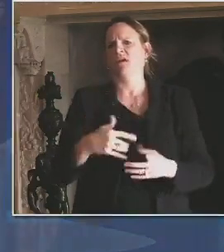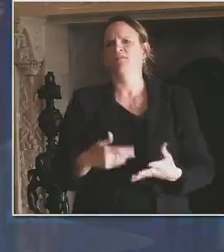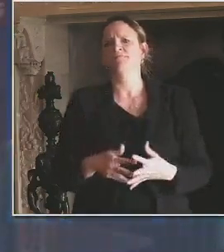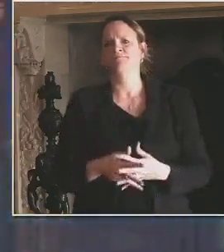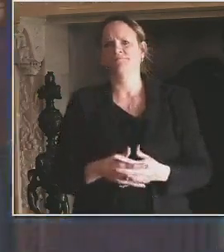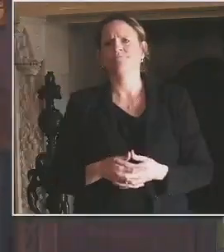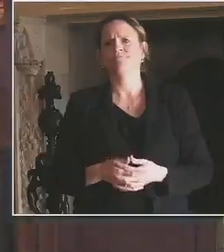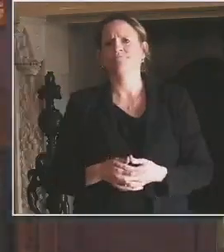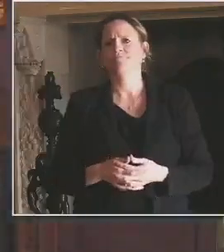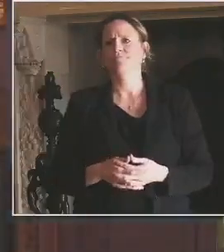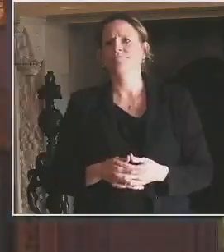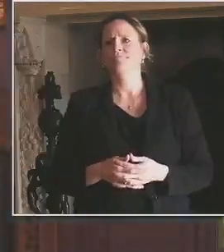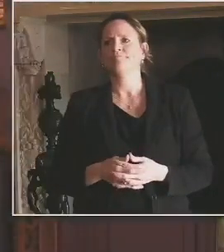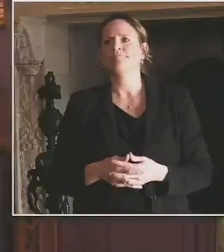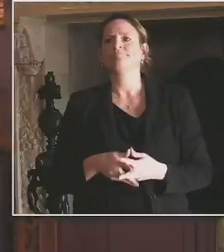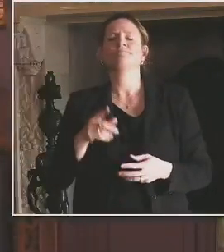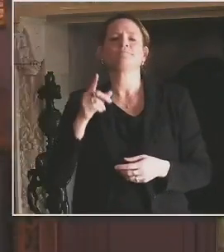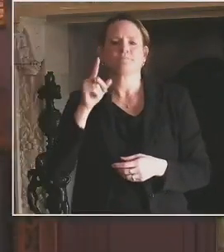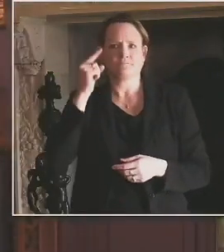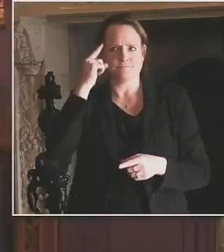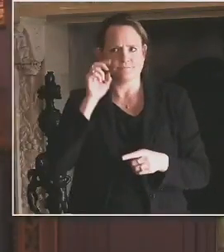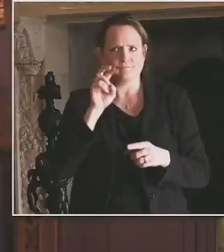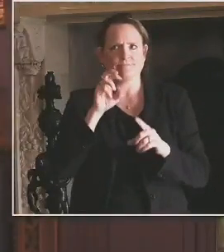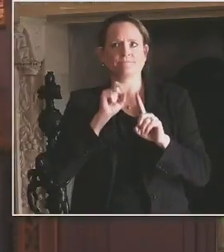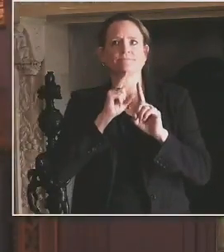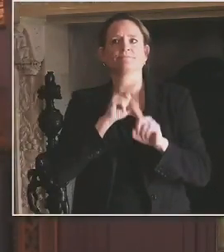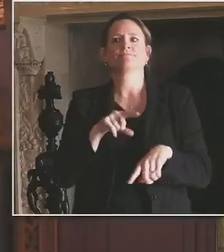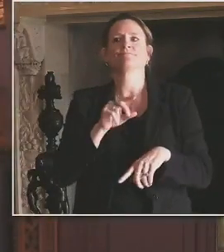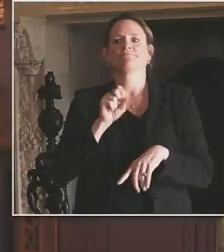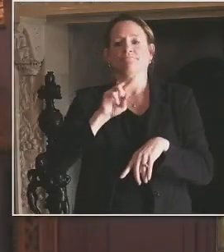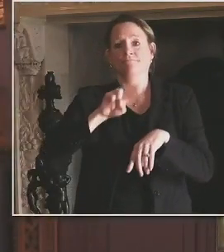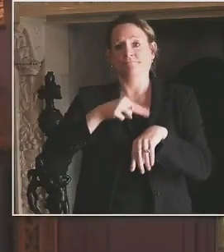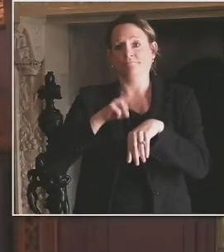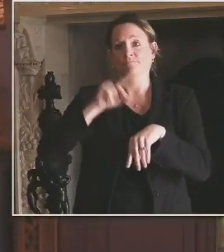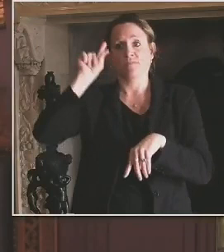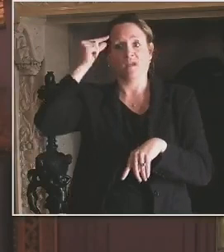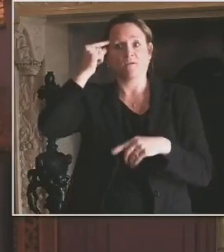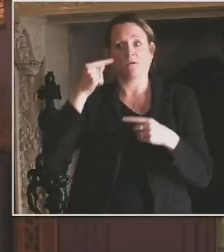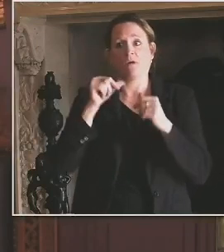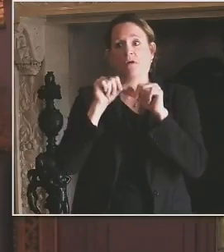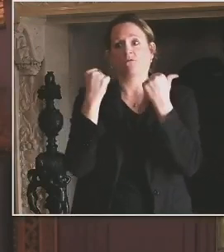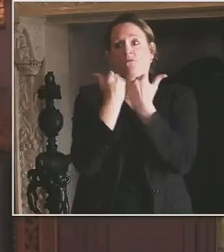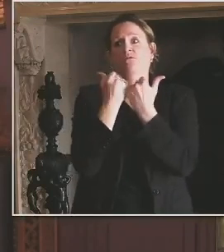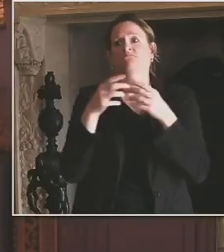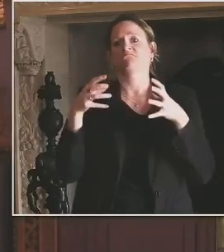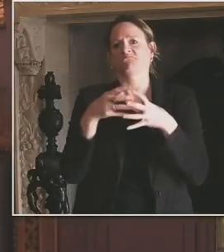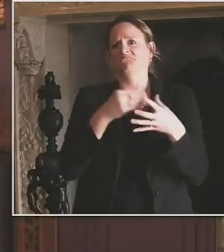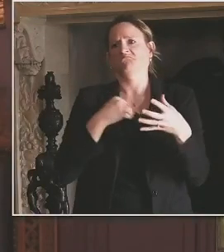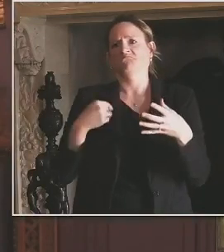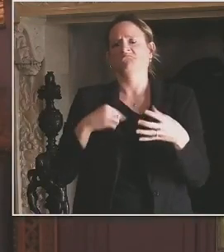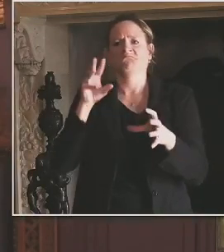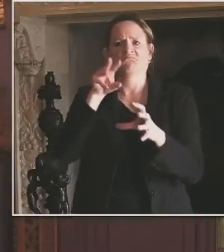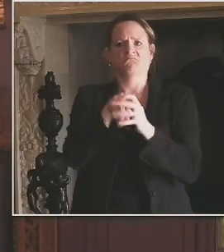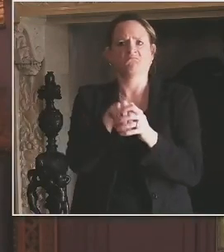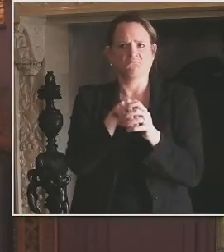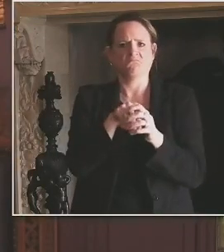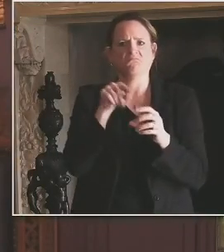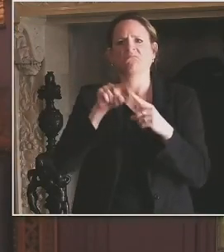we are the National Governors Association that I belong to, as well as other organizations, plus our own